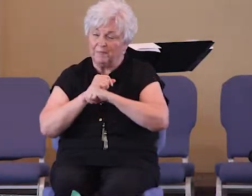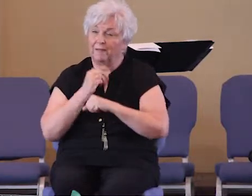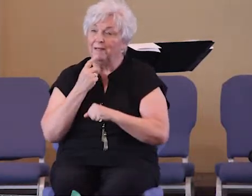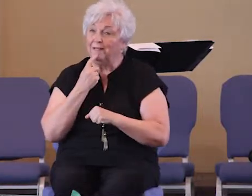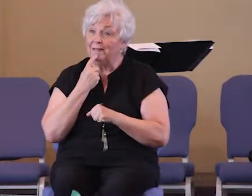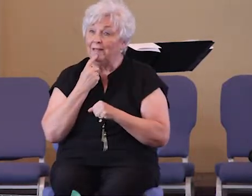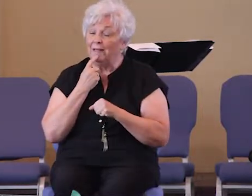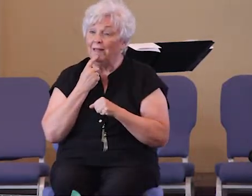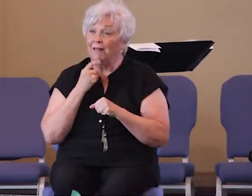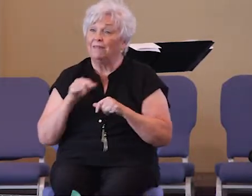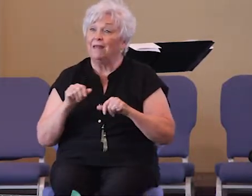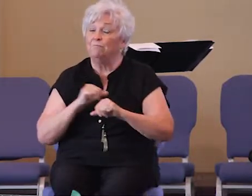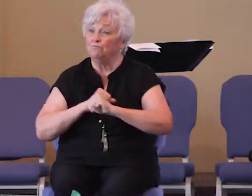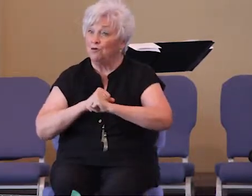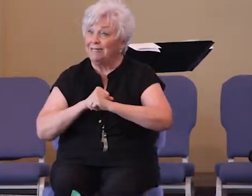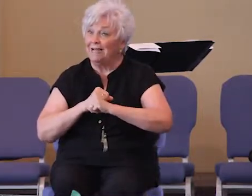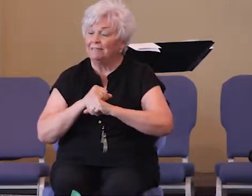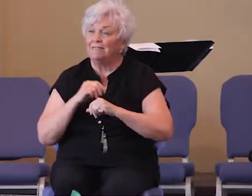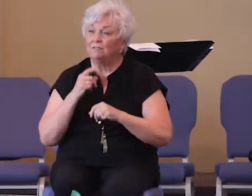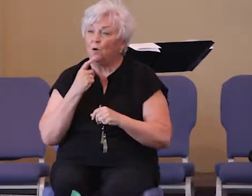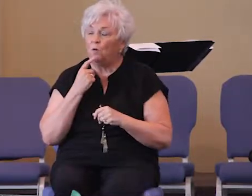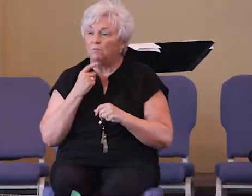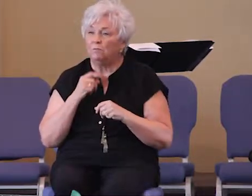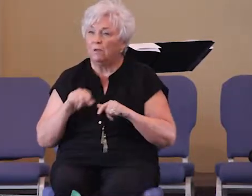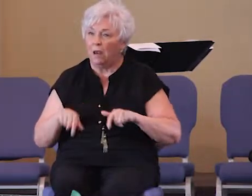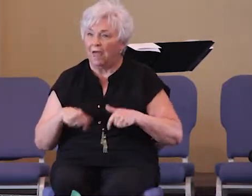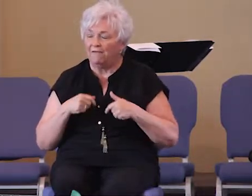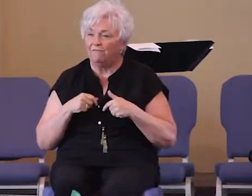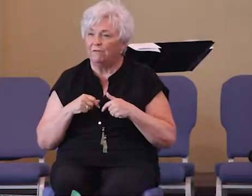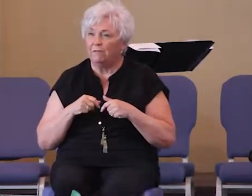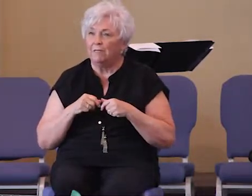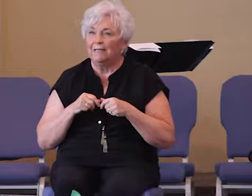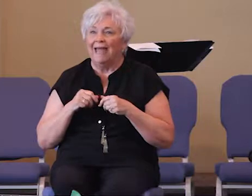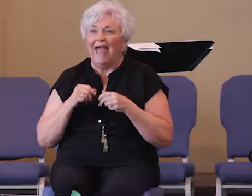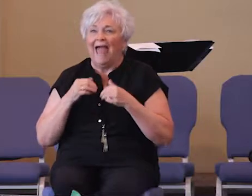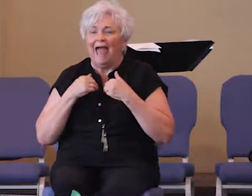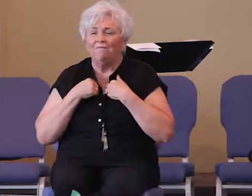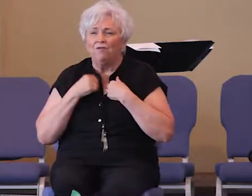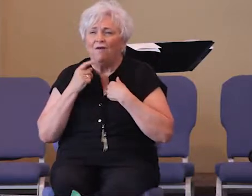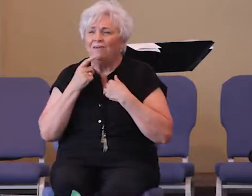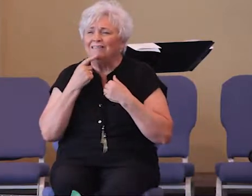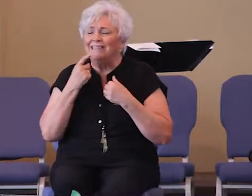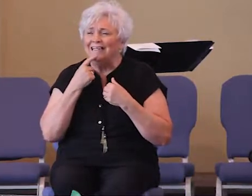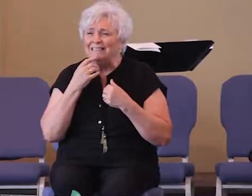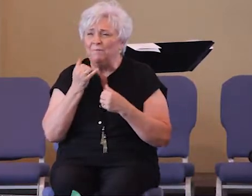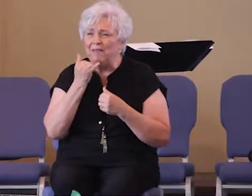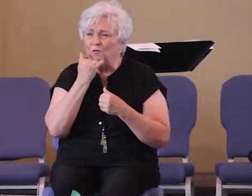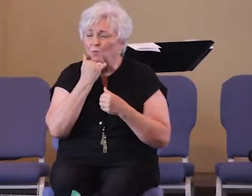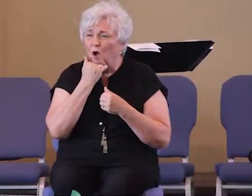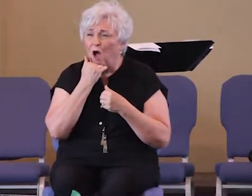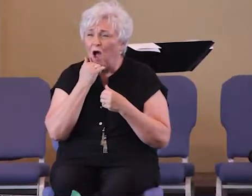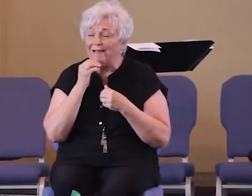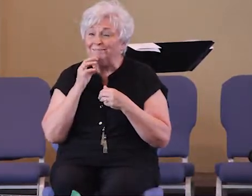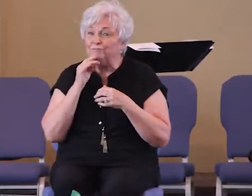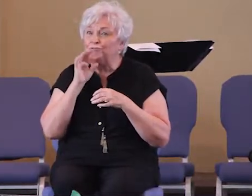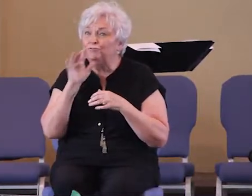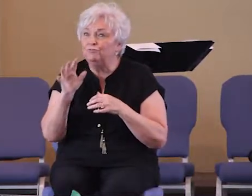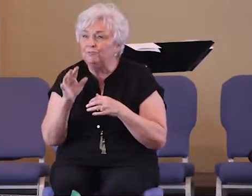at the wrong time, and you knew it as it was coming out, you're wishing you could take it back? Ever done that?